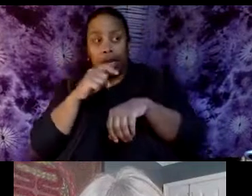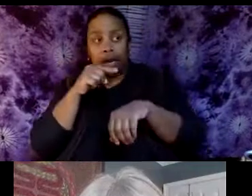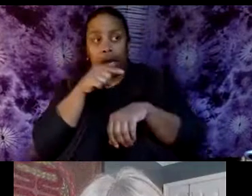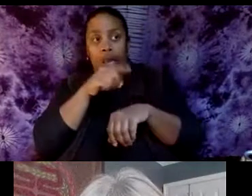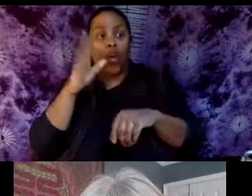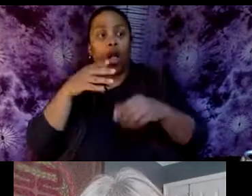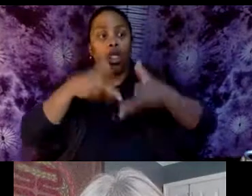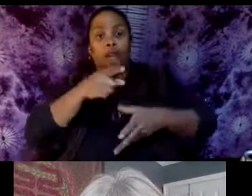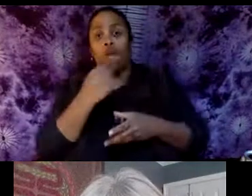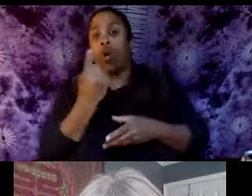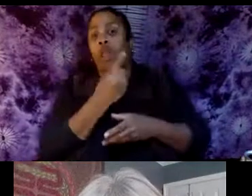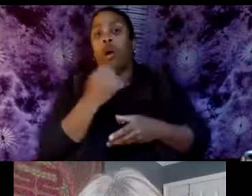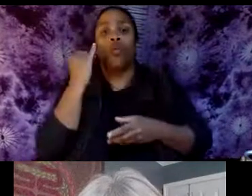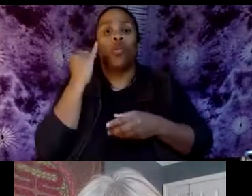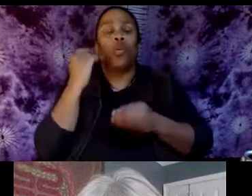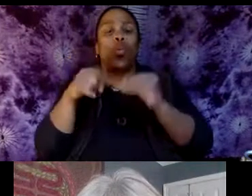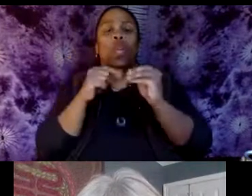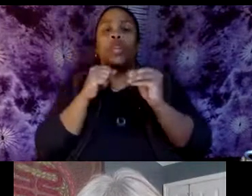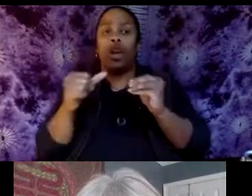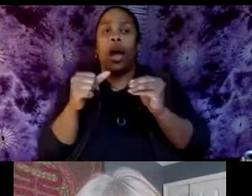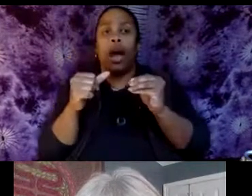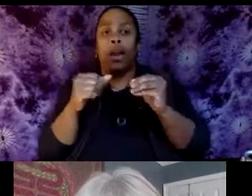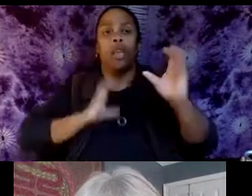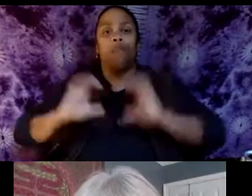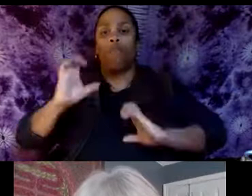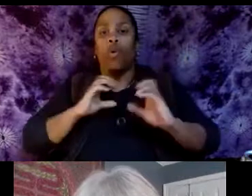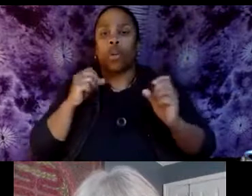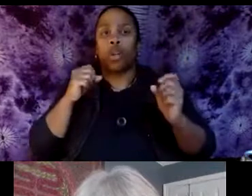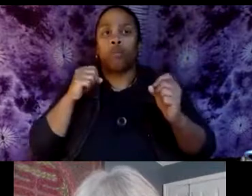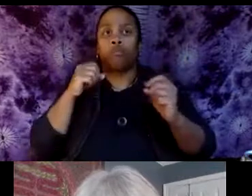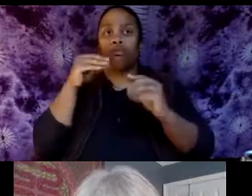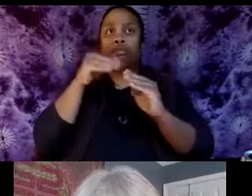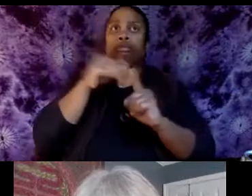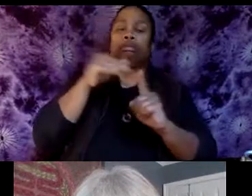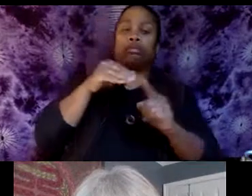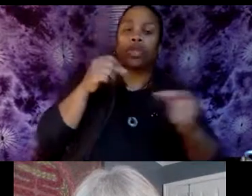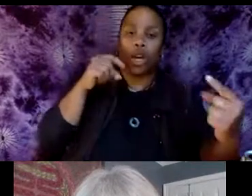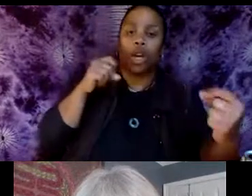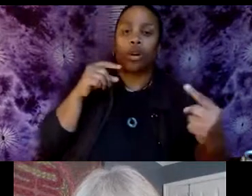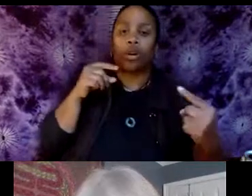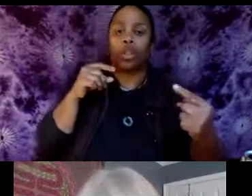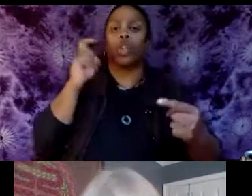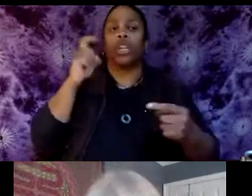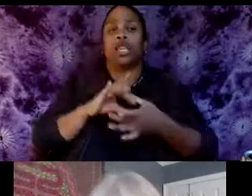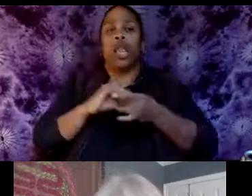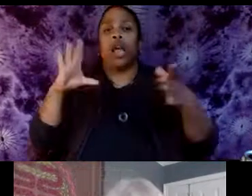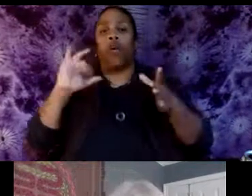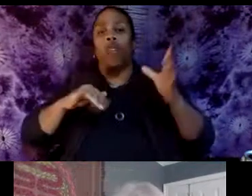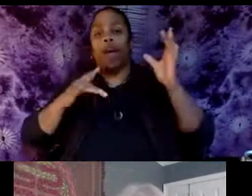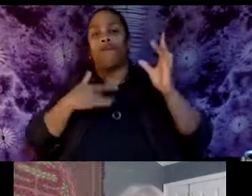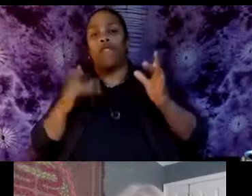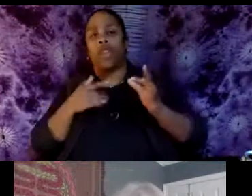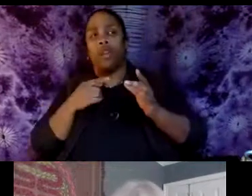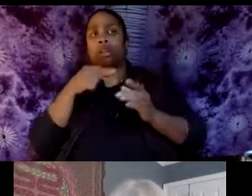find a way to release that. You can work with a healer if you need to, but you've got to like let go of that feeling that you're being harassed. And